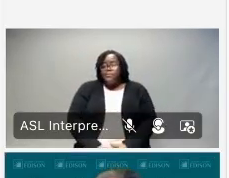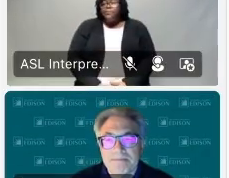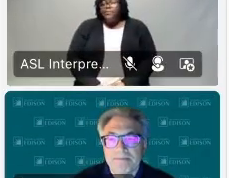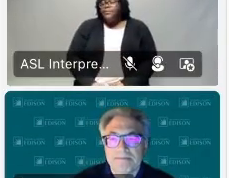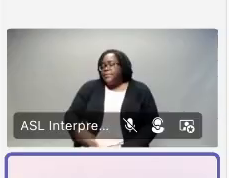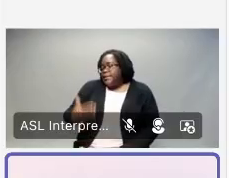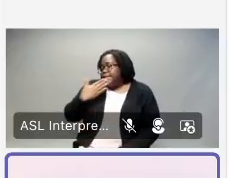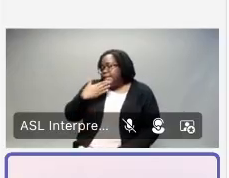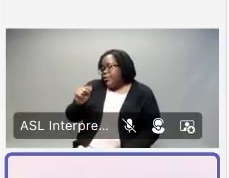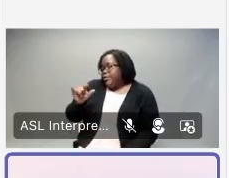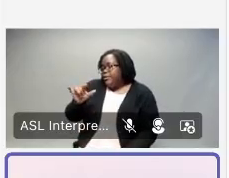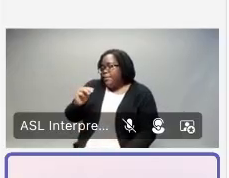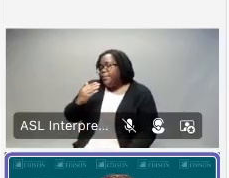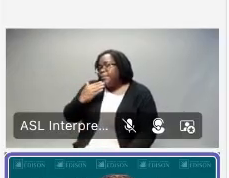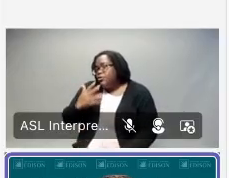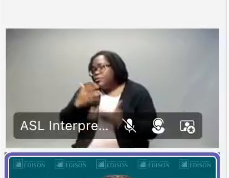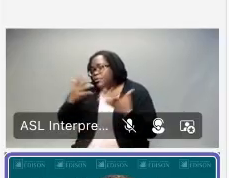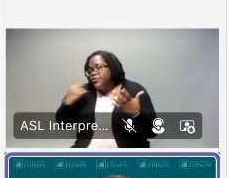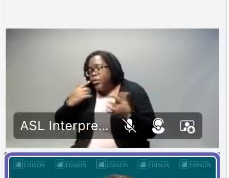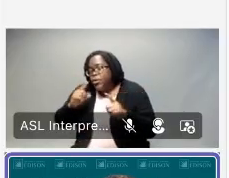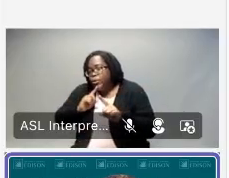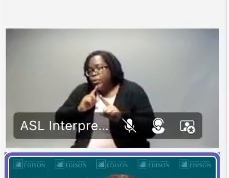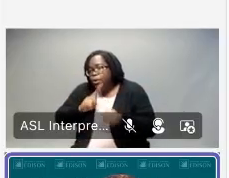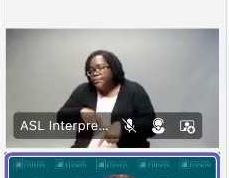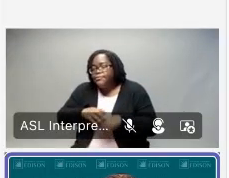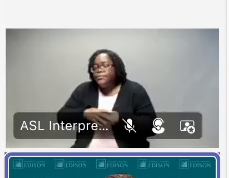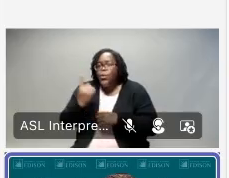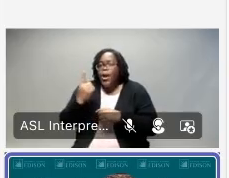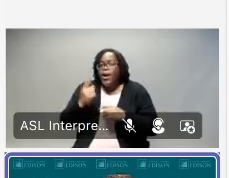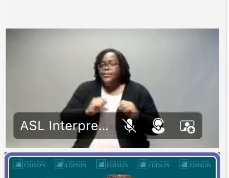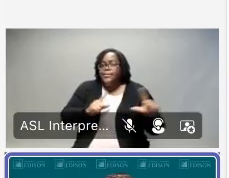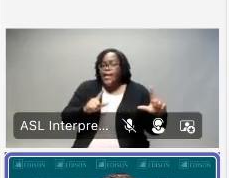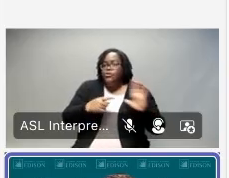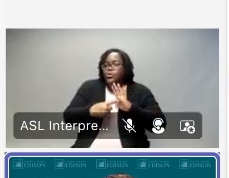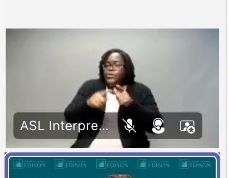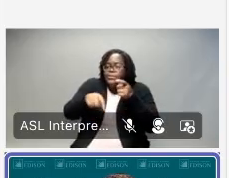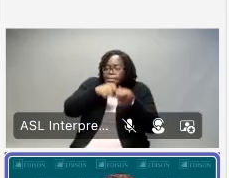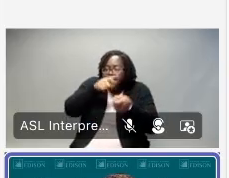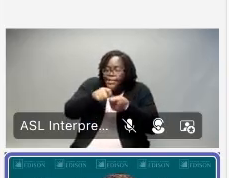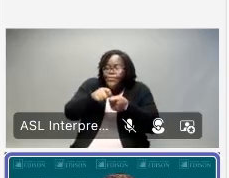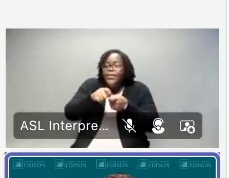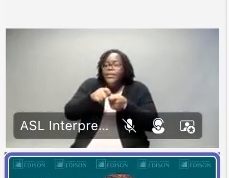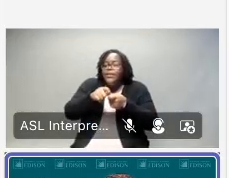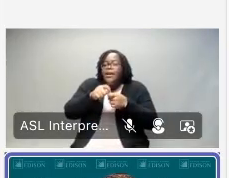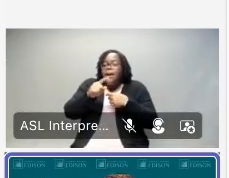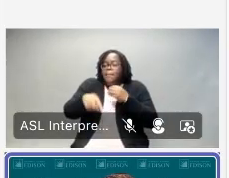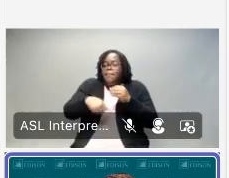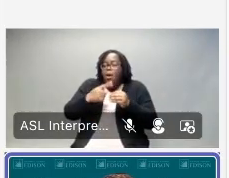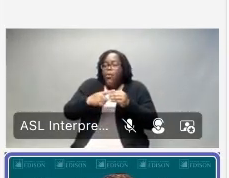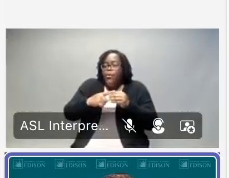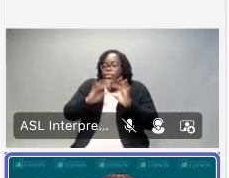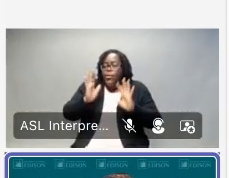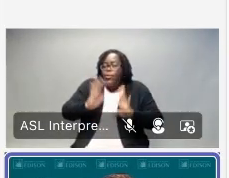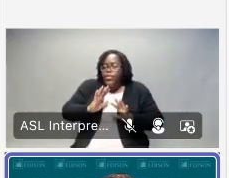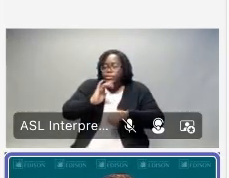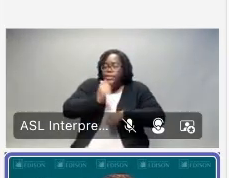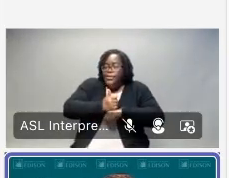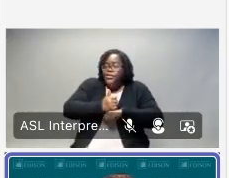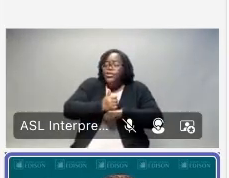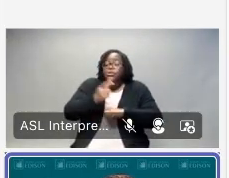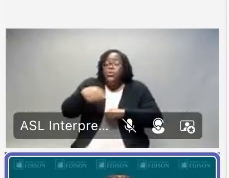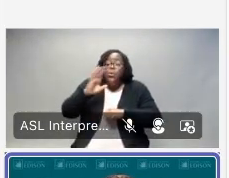thank you, Tom, and I appreciate you. In one of the slides, you show the specifics around the weather stations, and so that'll be in the slides that get emailed out